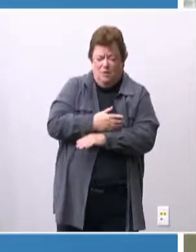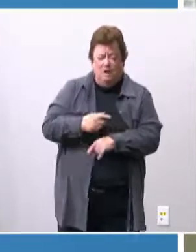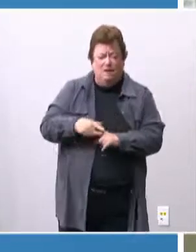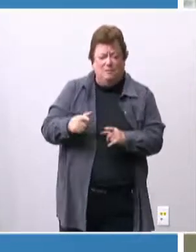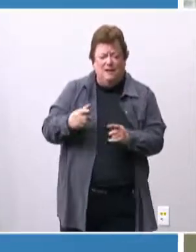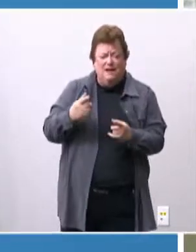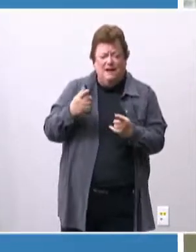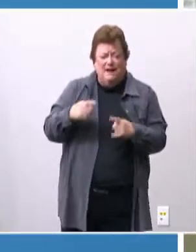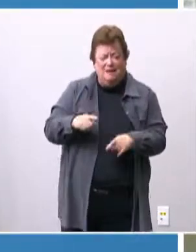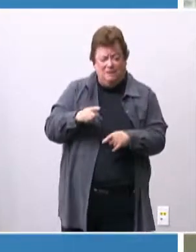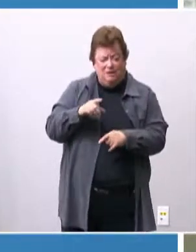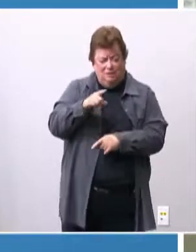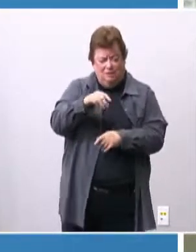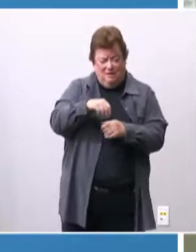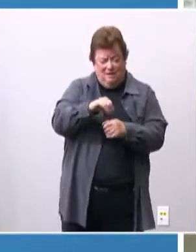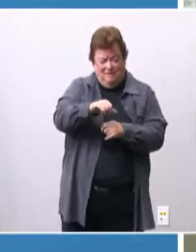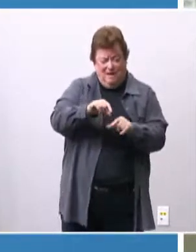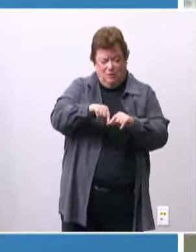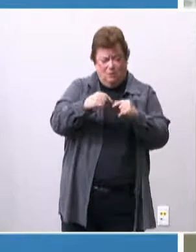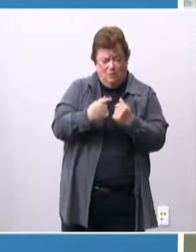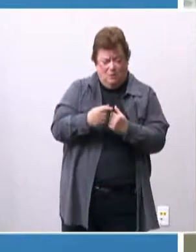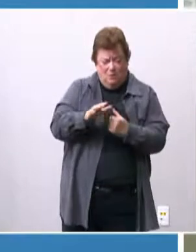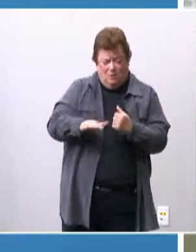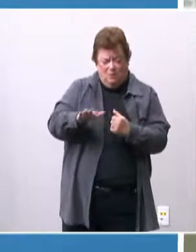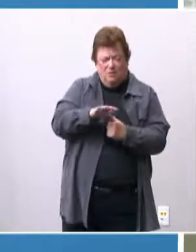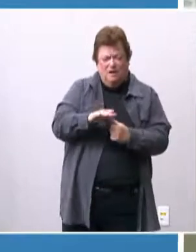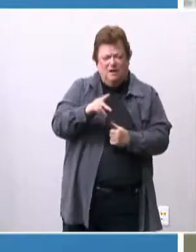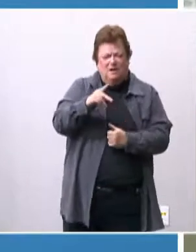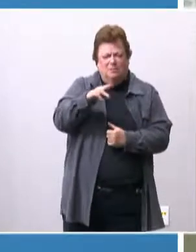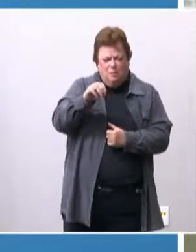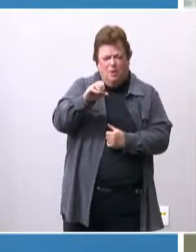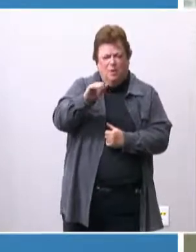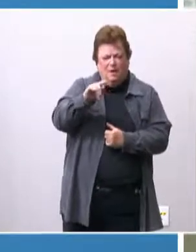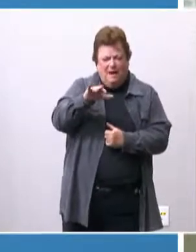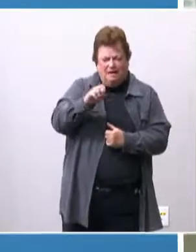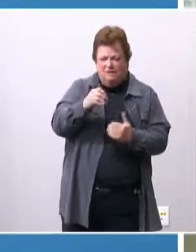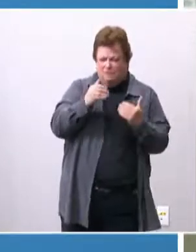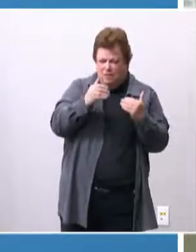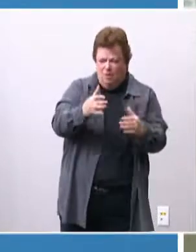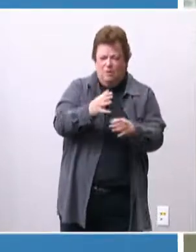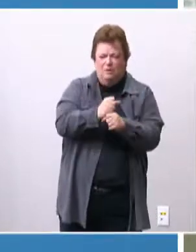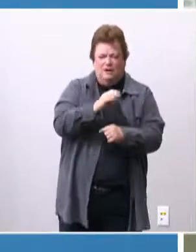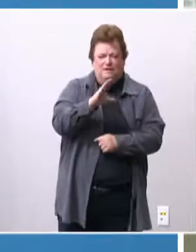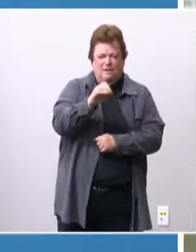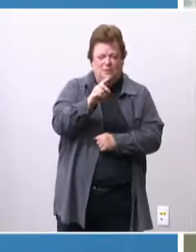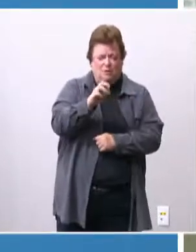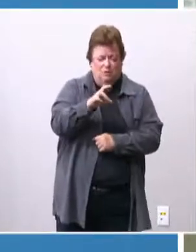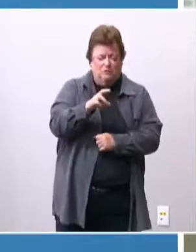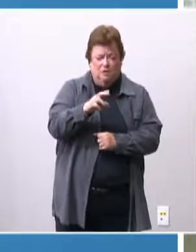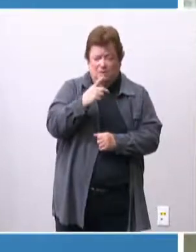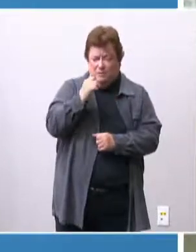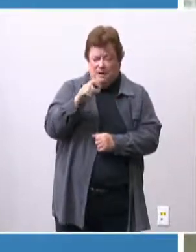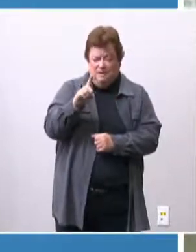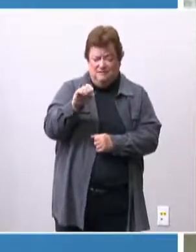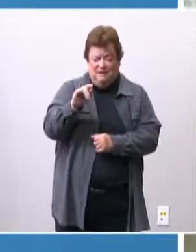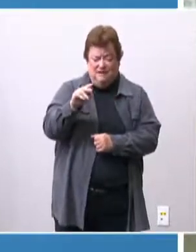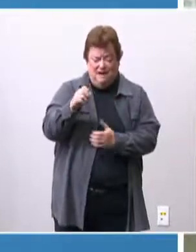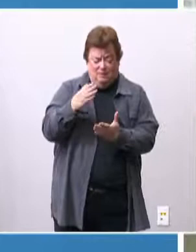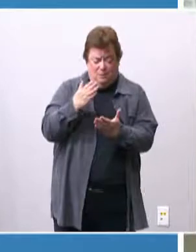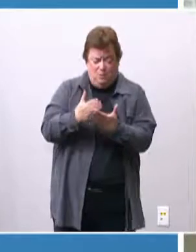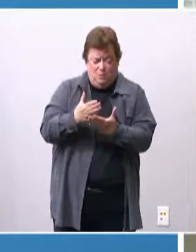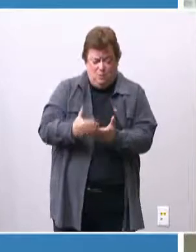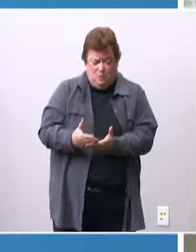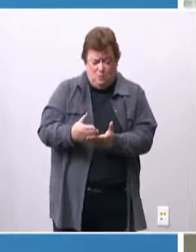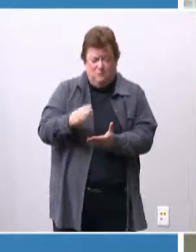just mentioned, be proactive and go out and get the booster, because the data shows the booster increases